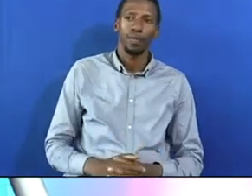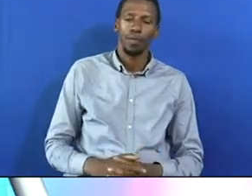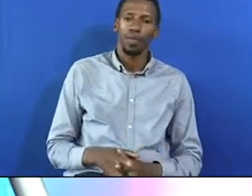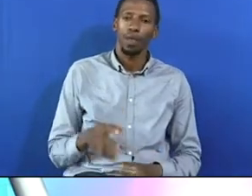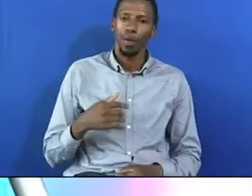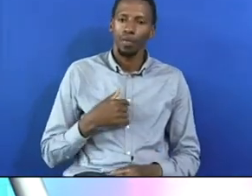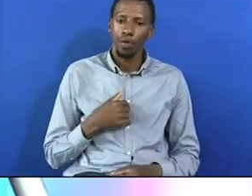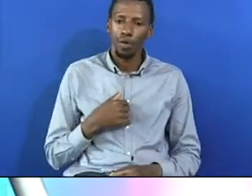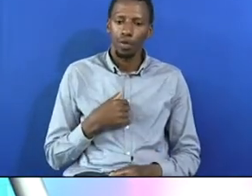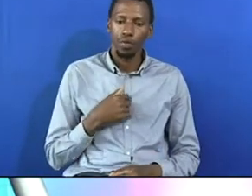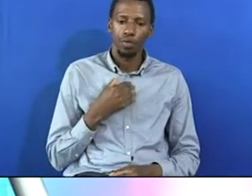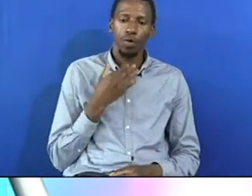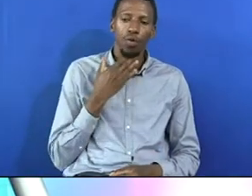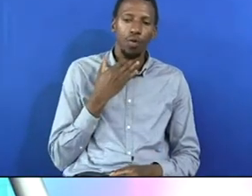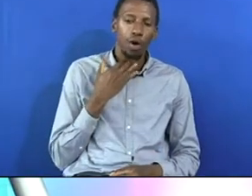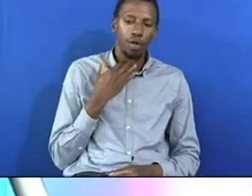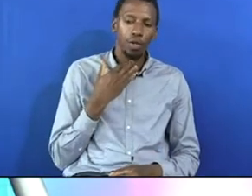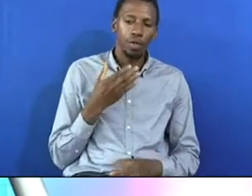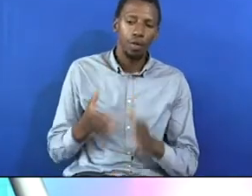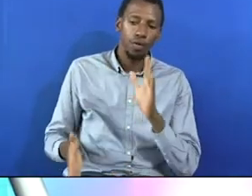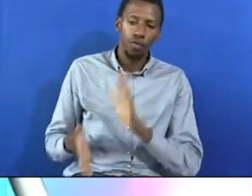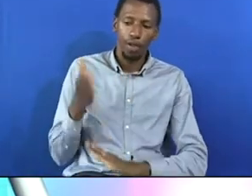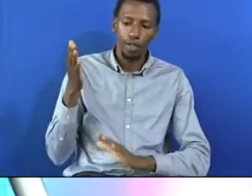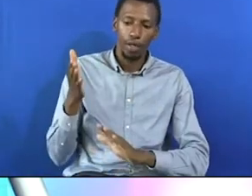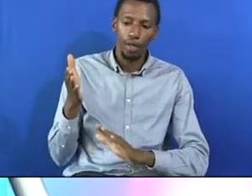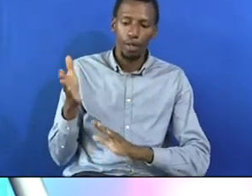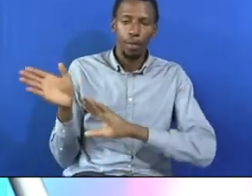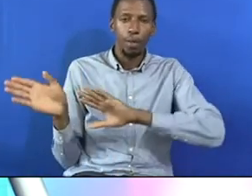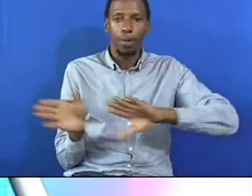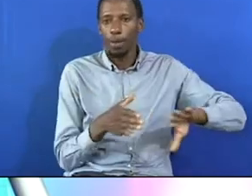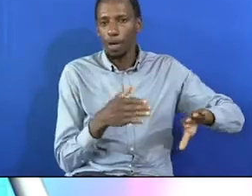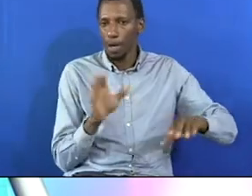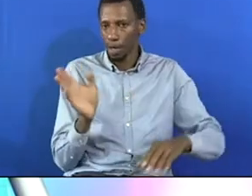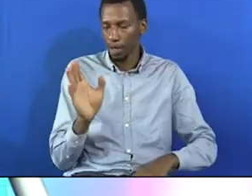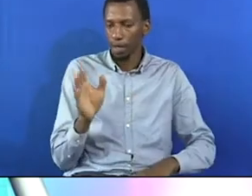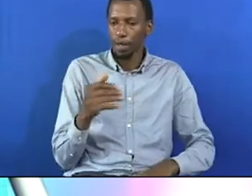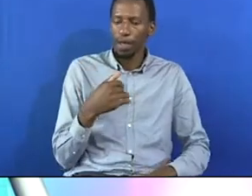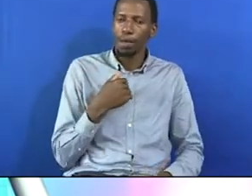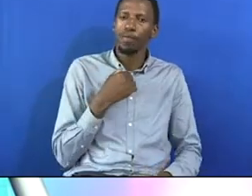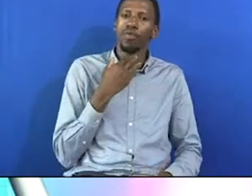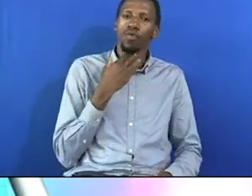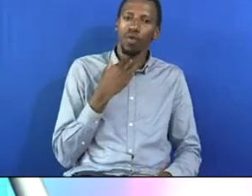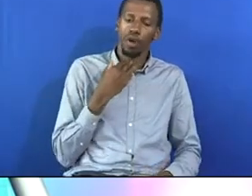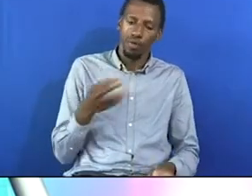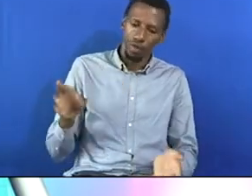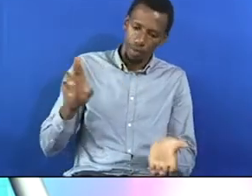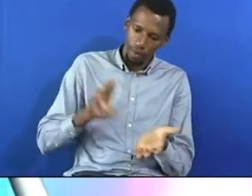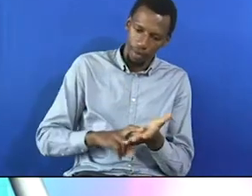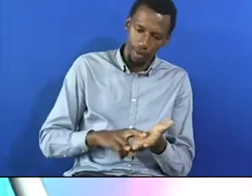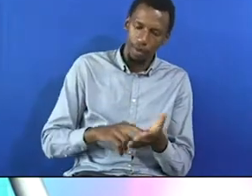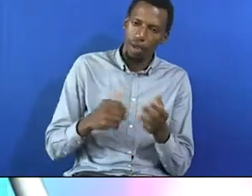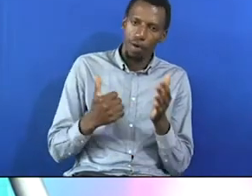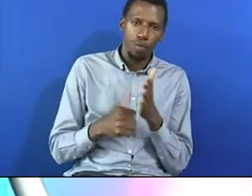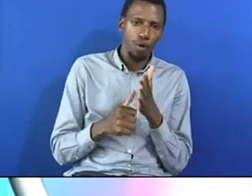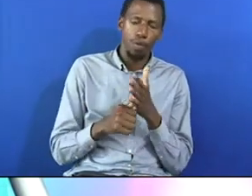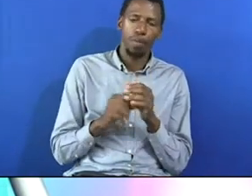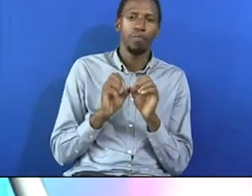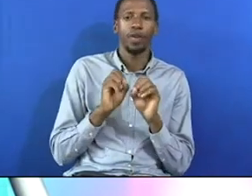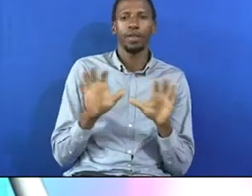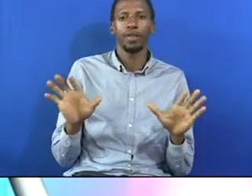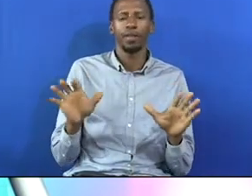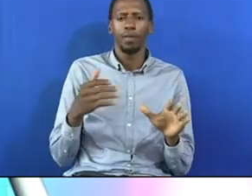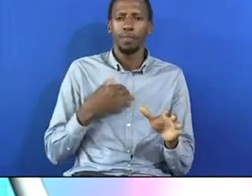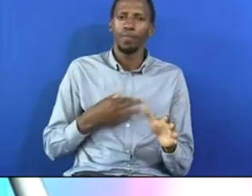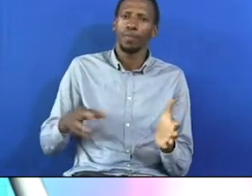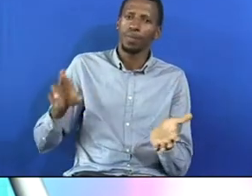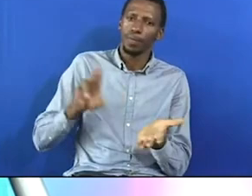I'm not about to bypass that point quickly, so I will say again what I've already said. I know I'm repeating, but there's no problem. I'm repeating so